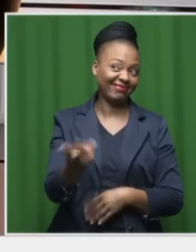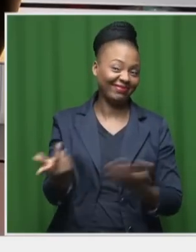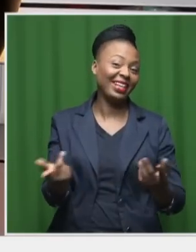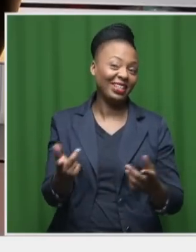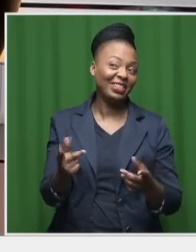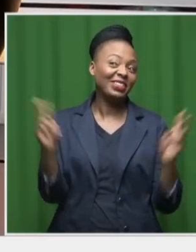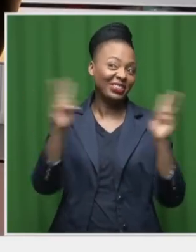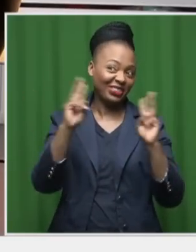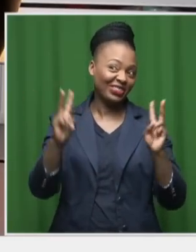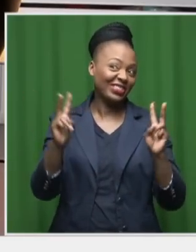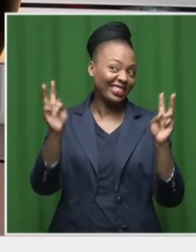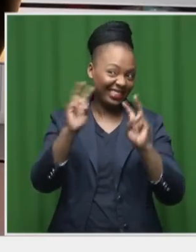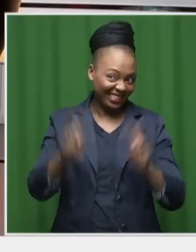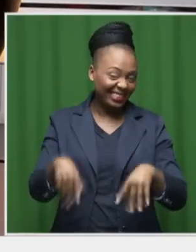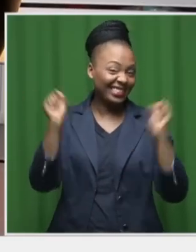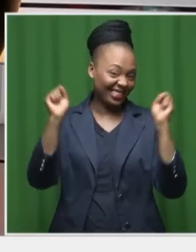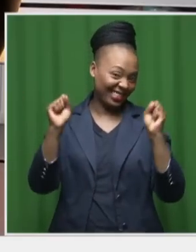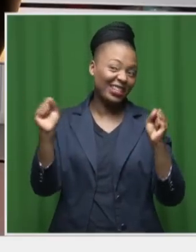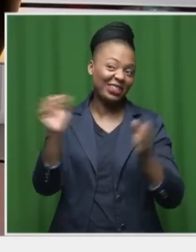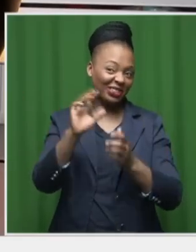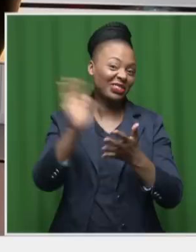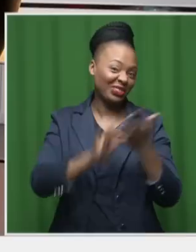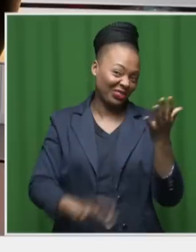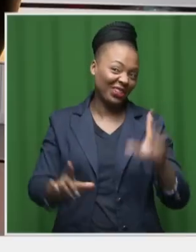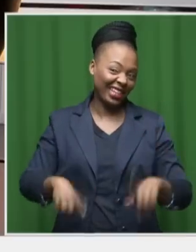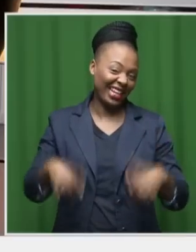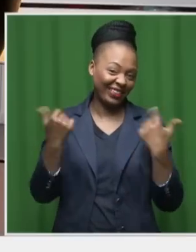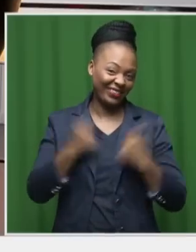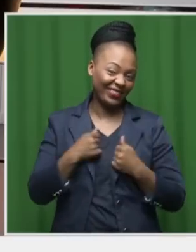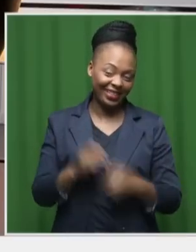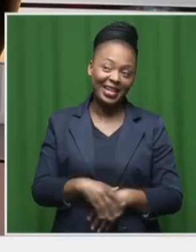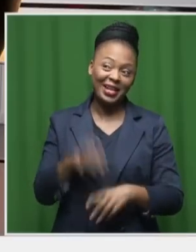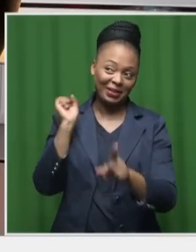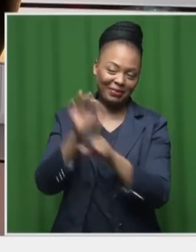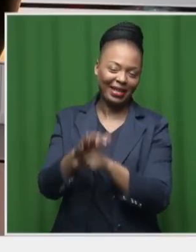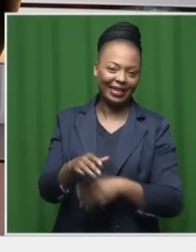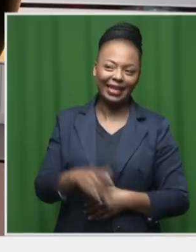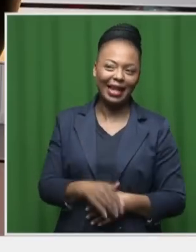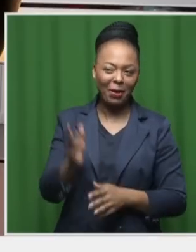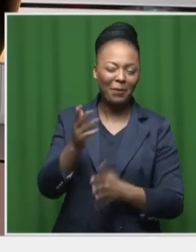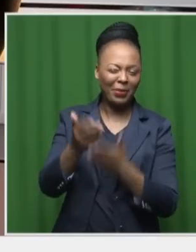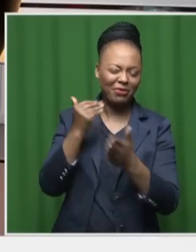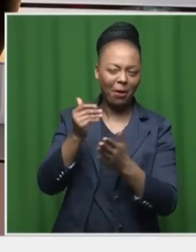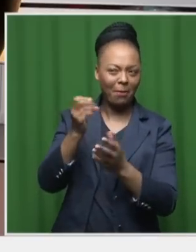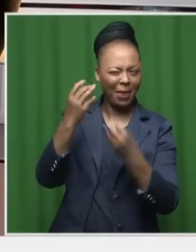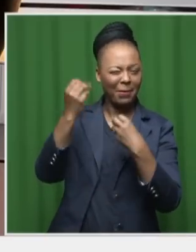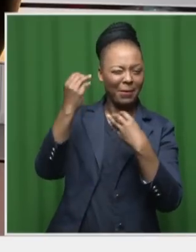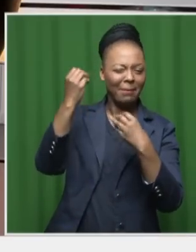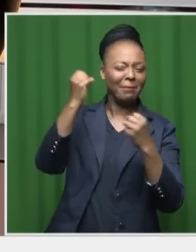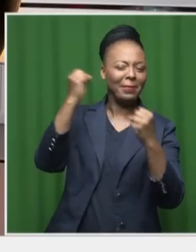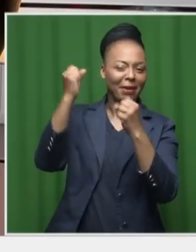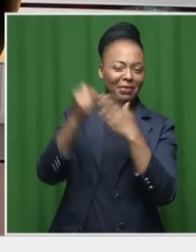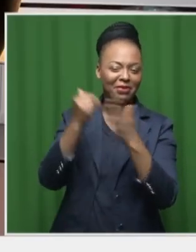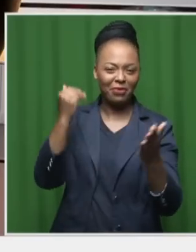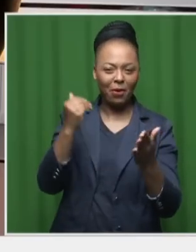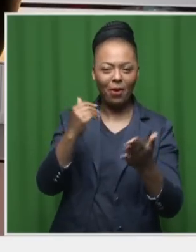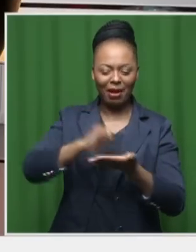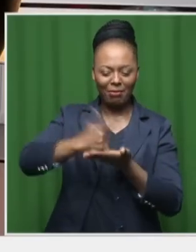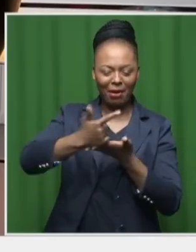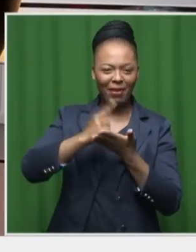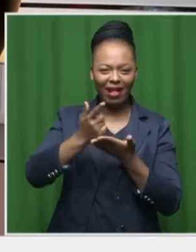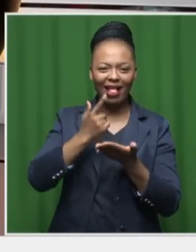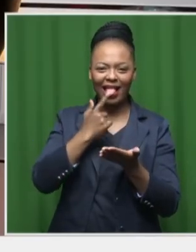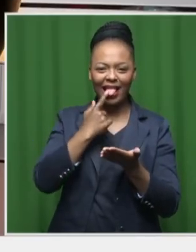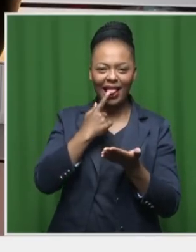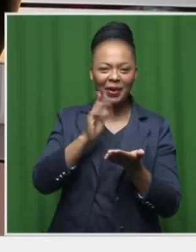me now to begin with you, because we want to get and pick your brain as much as we can before the lights disappear and the batteries go dead. None